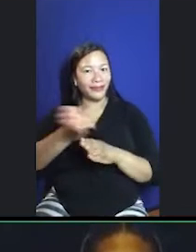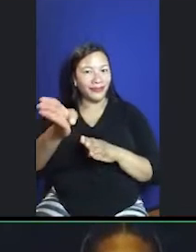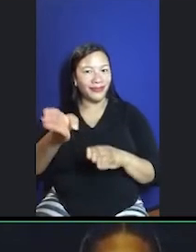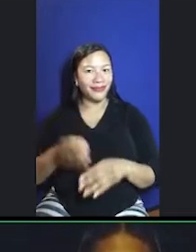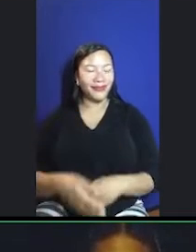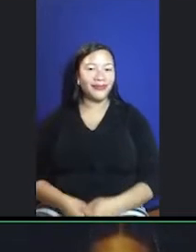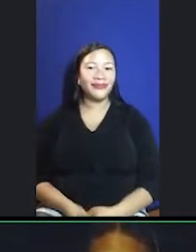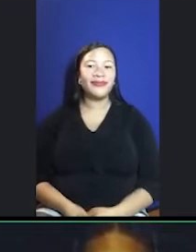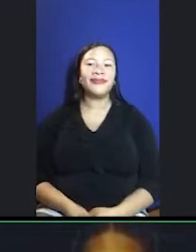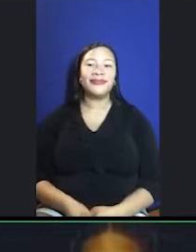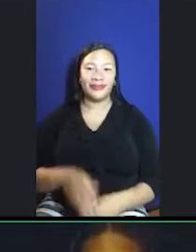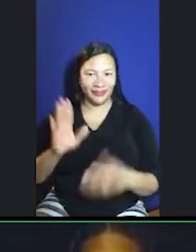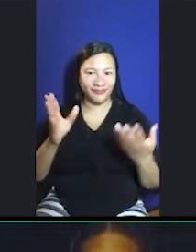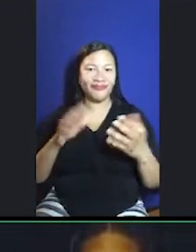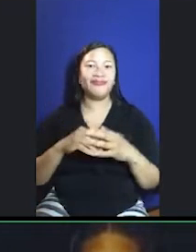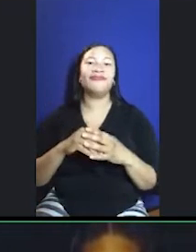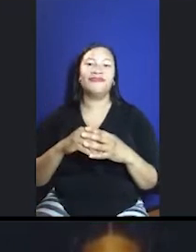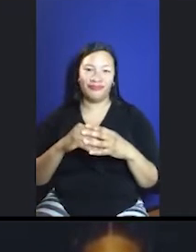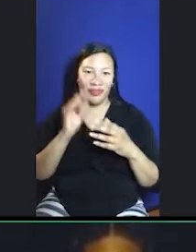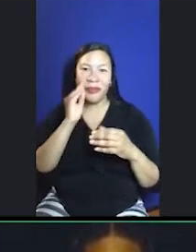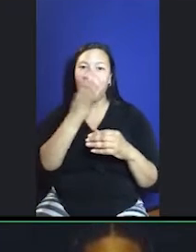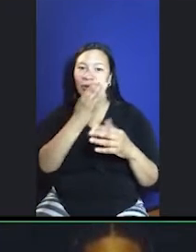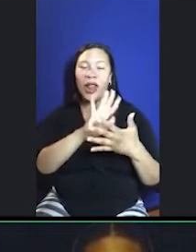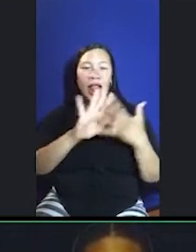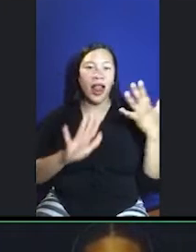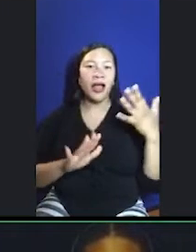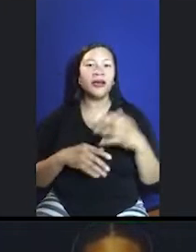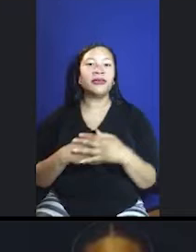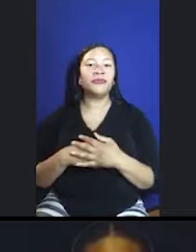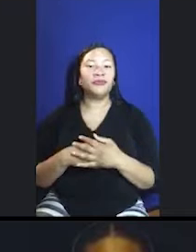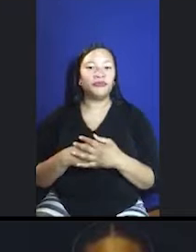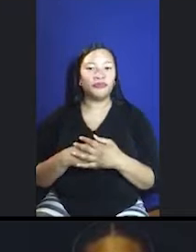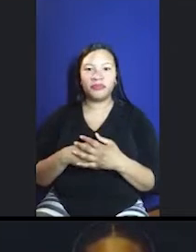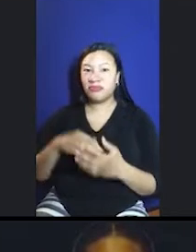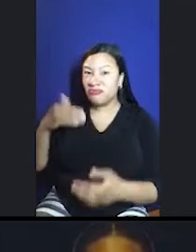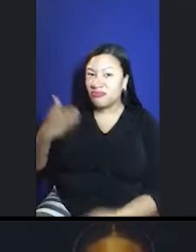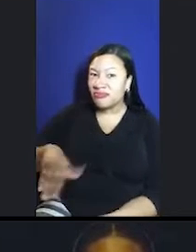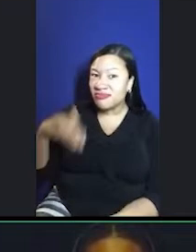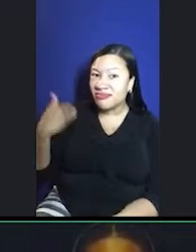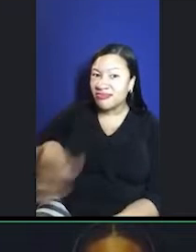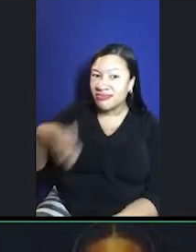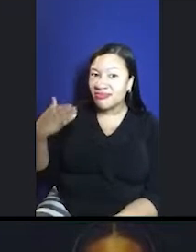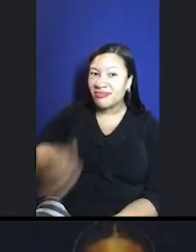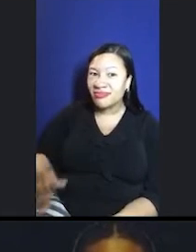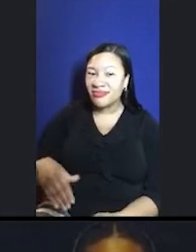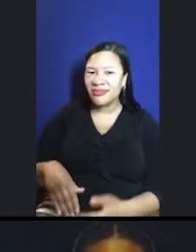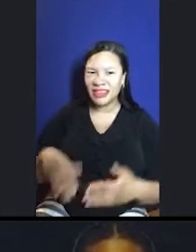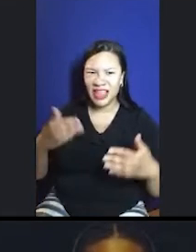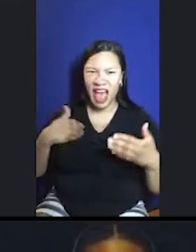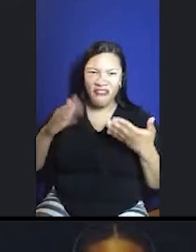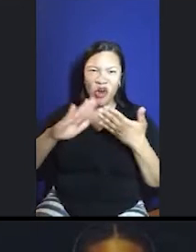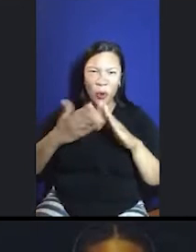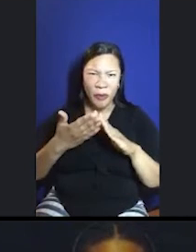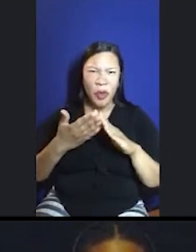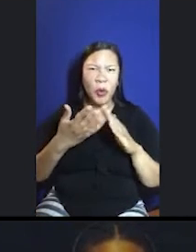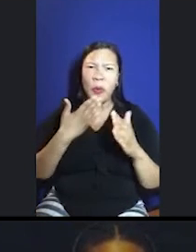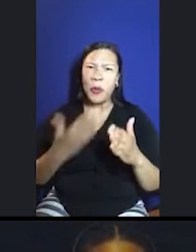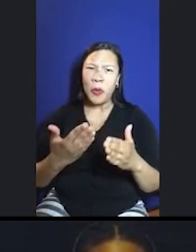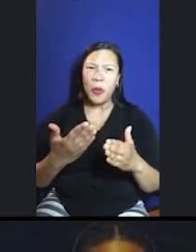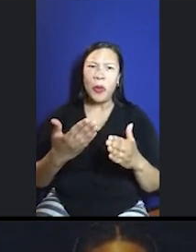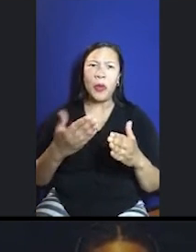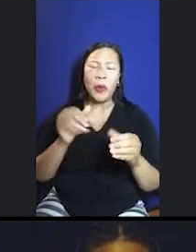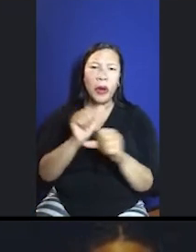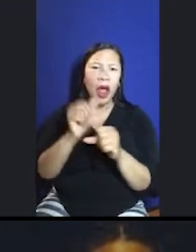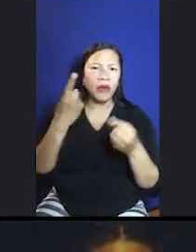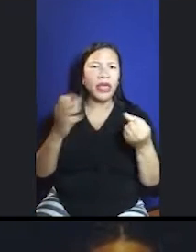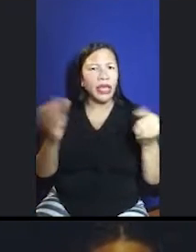fire. Plot twist. Yo, now um wow. Is there a uh, community for that then? For integrating both of